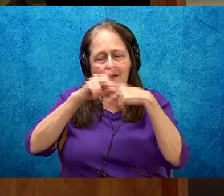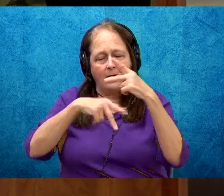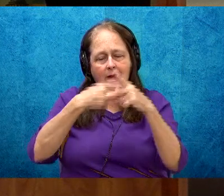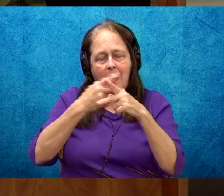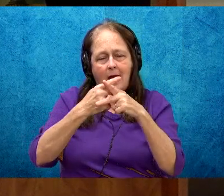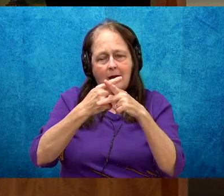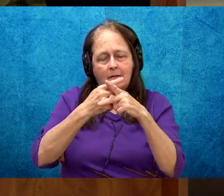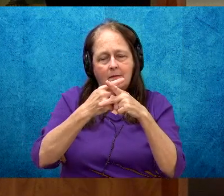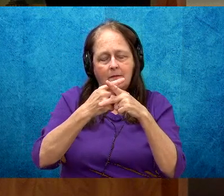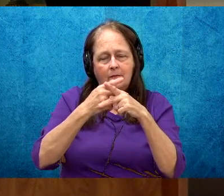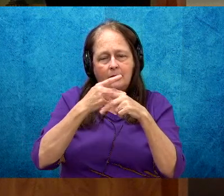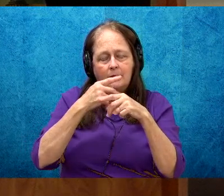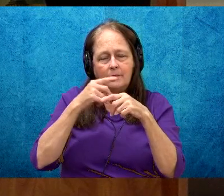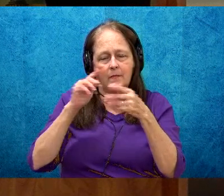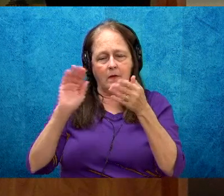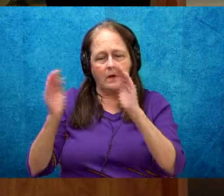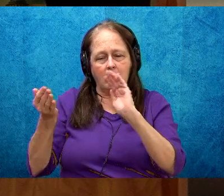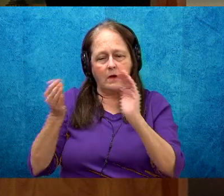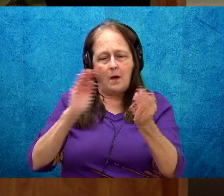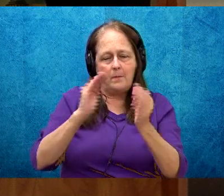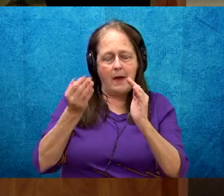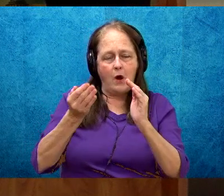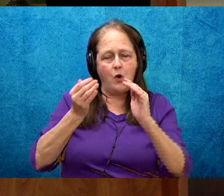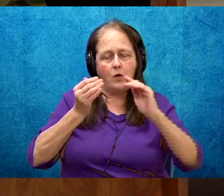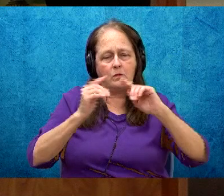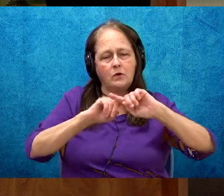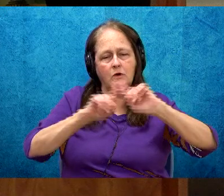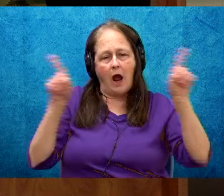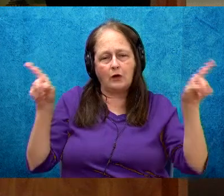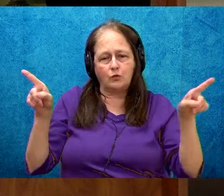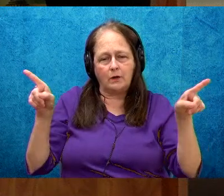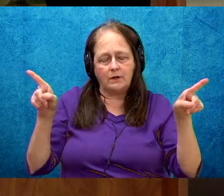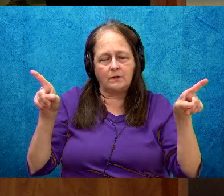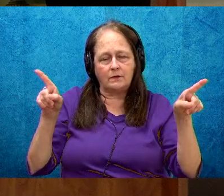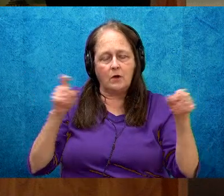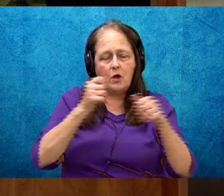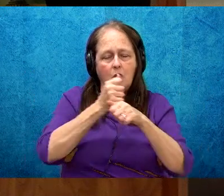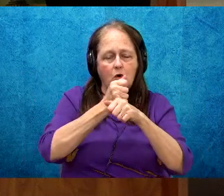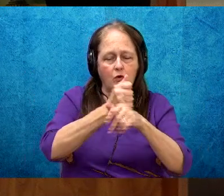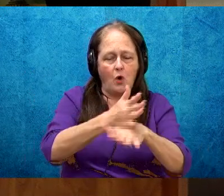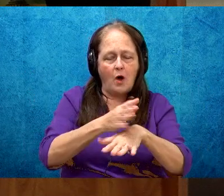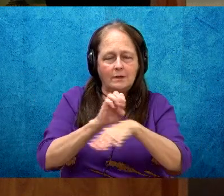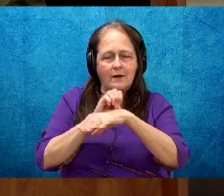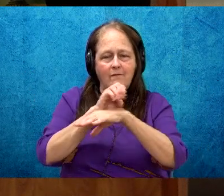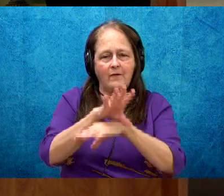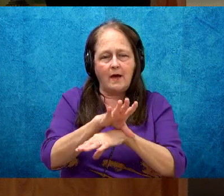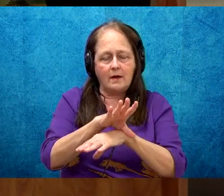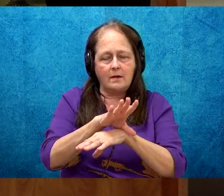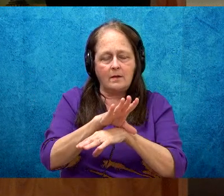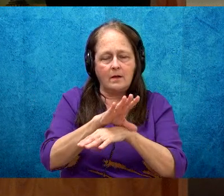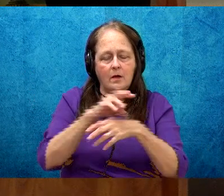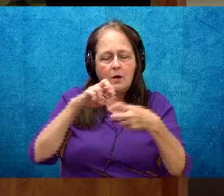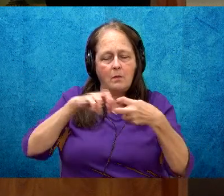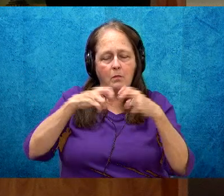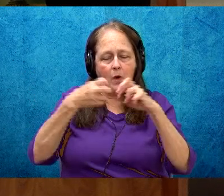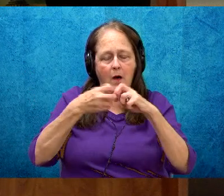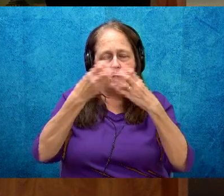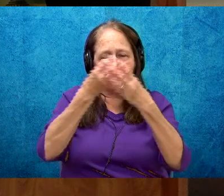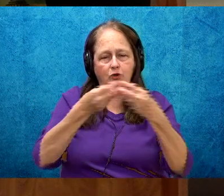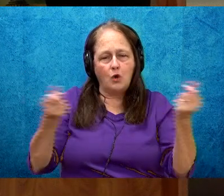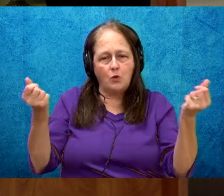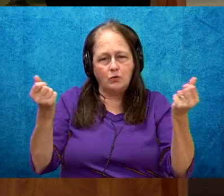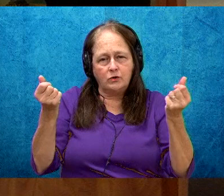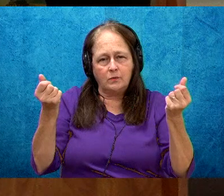structure. We had compare and contrast, cause and effect, problem and solution,